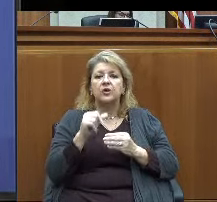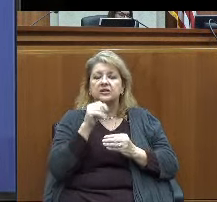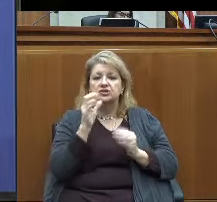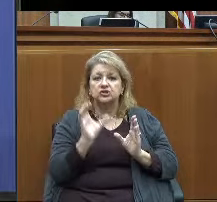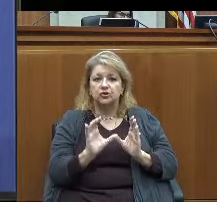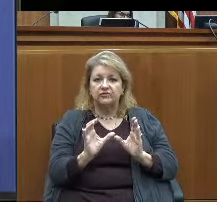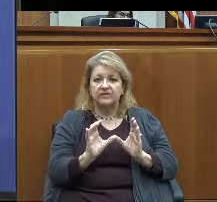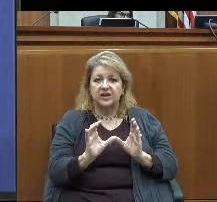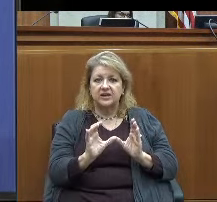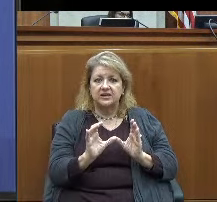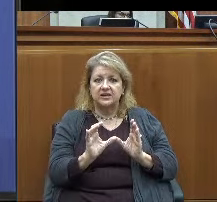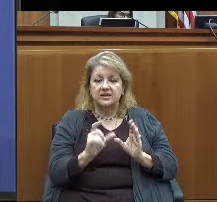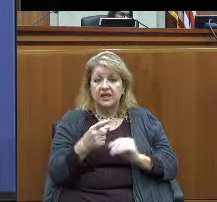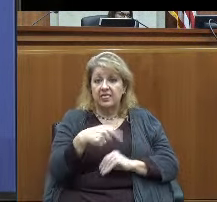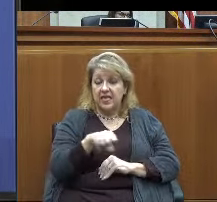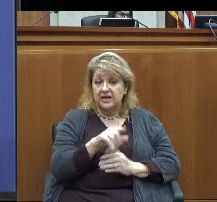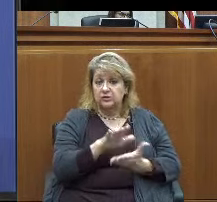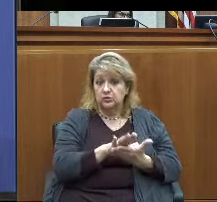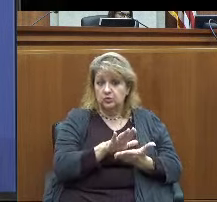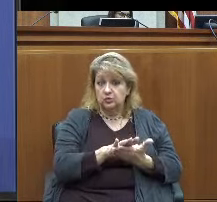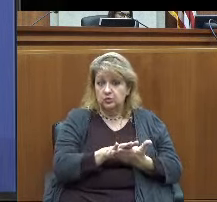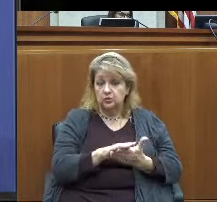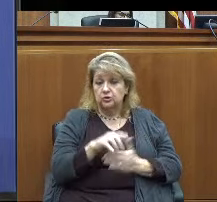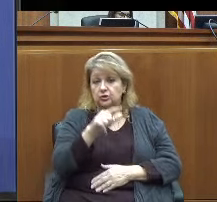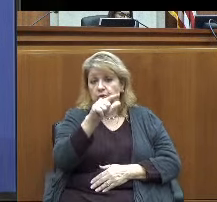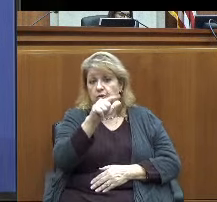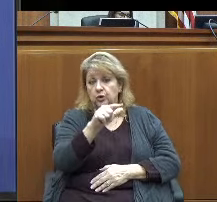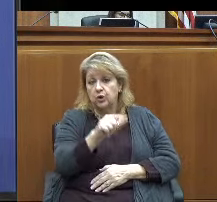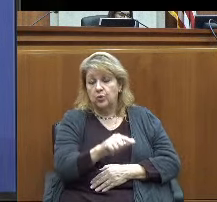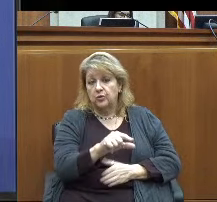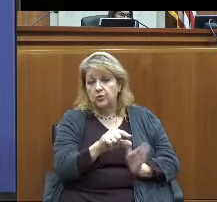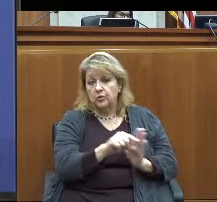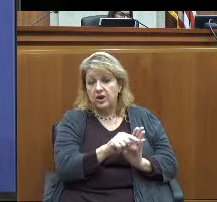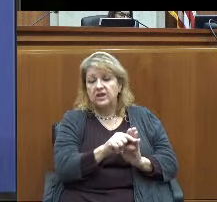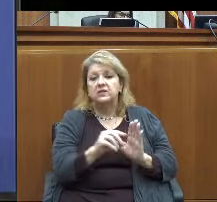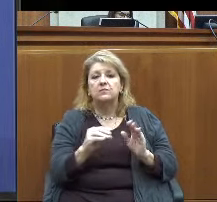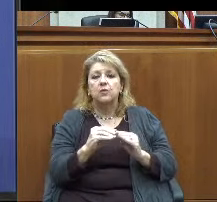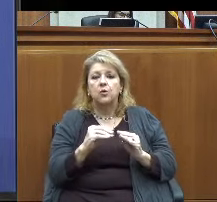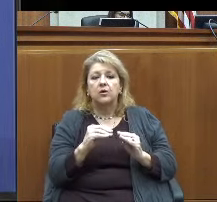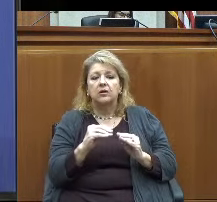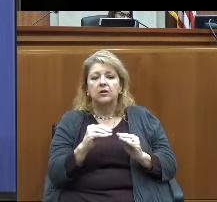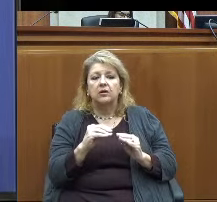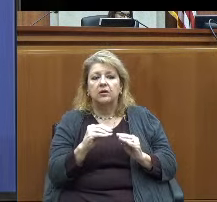uncertified teachers in the schools. So just want to point that out.